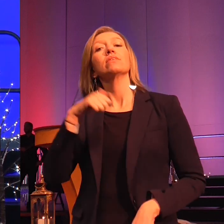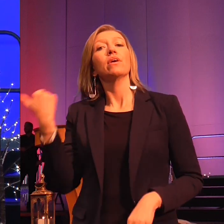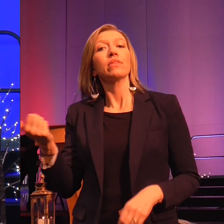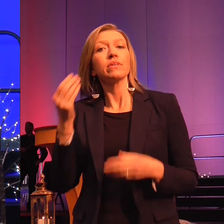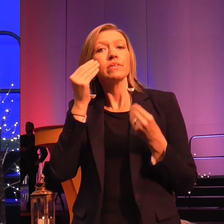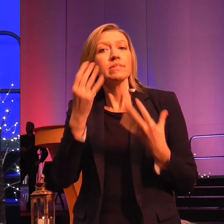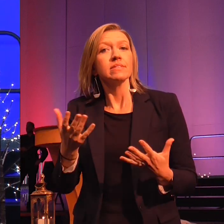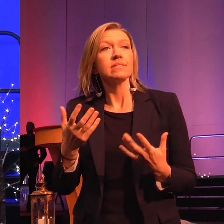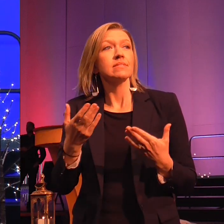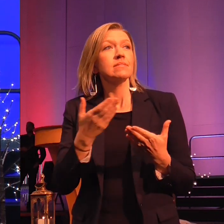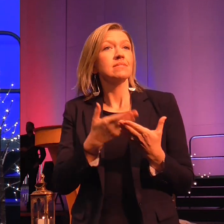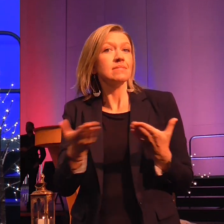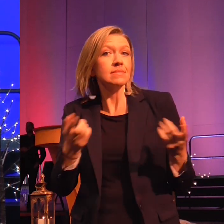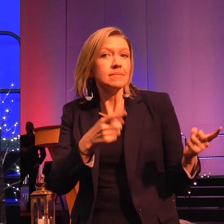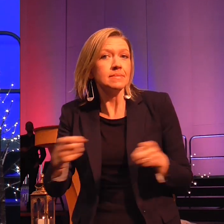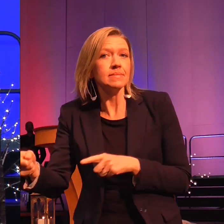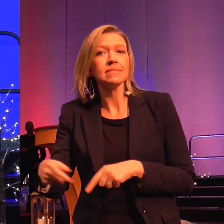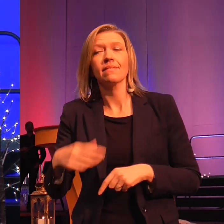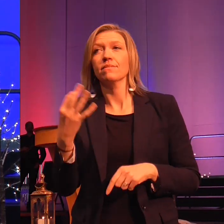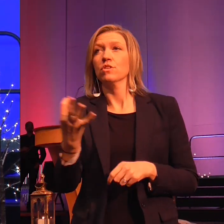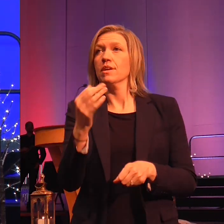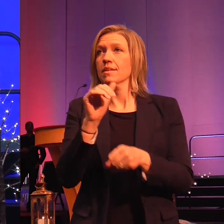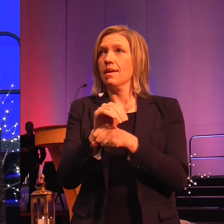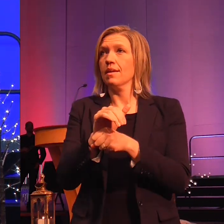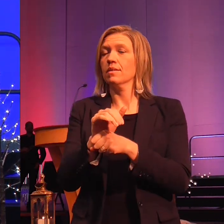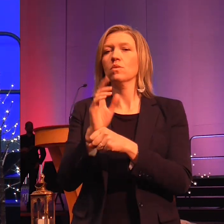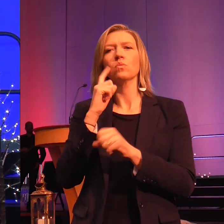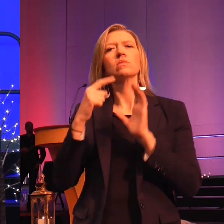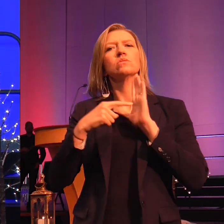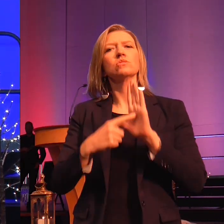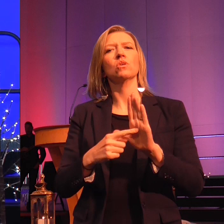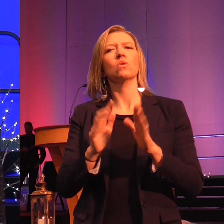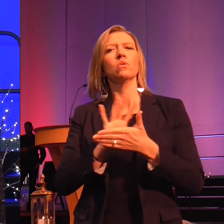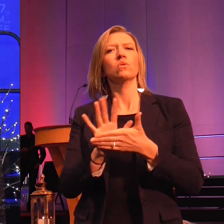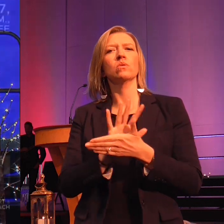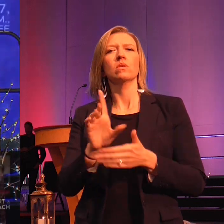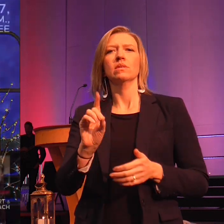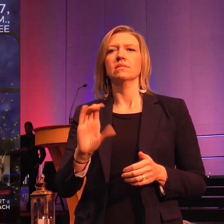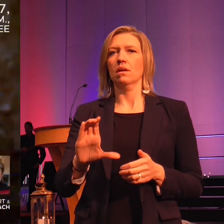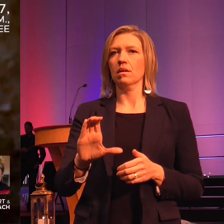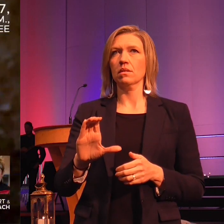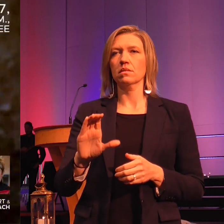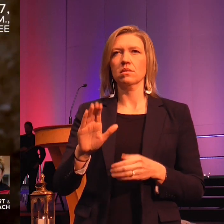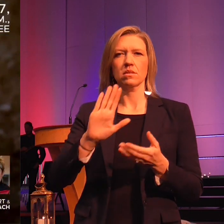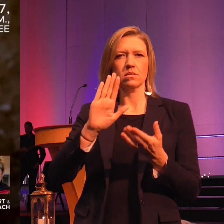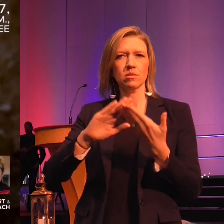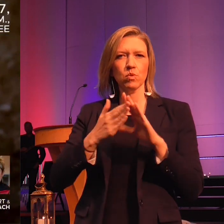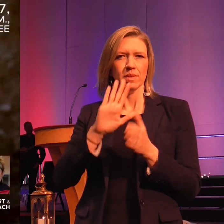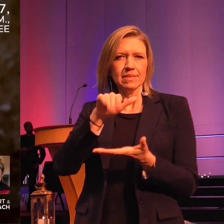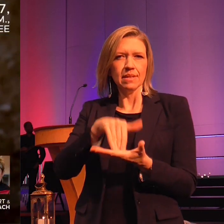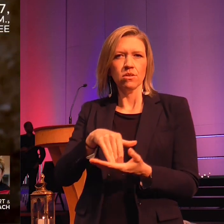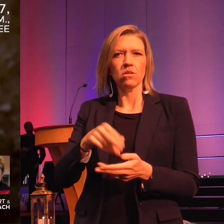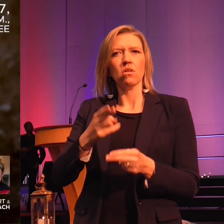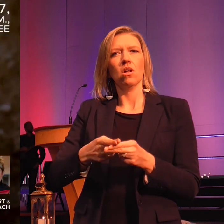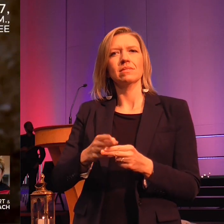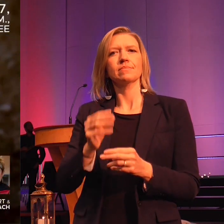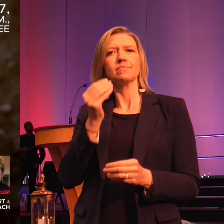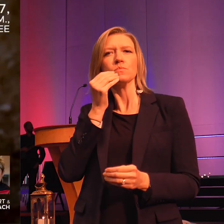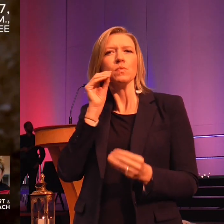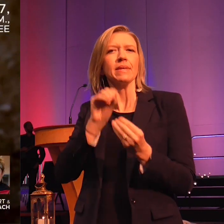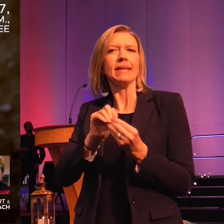up. Friday night, we're going to be doing showing a documentary over in the community center called Kiss the Ground. It's about